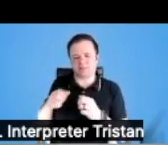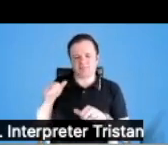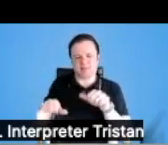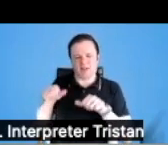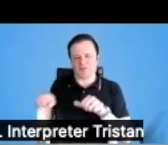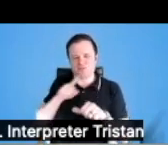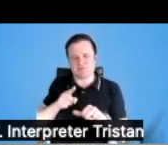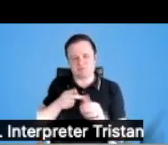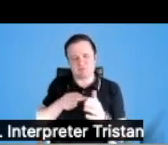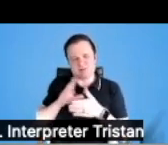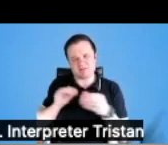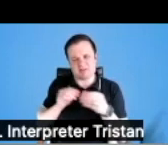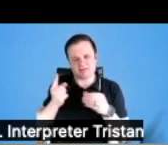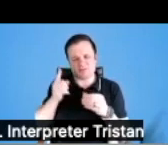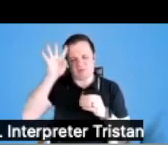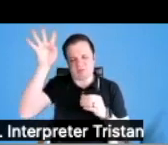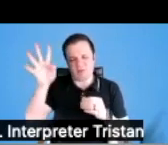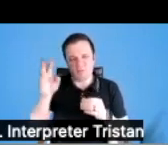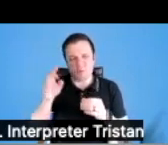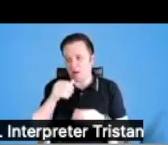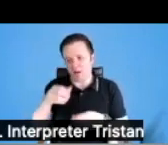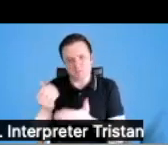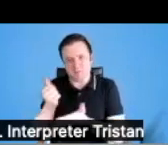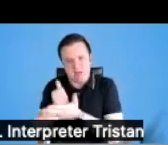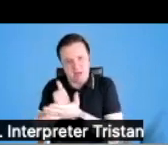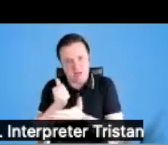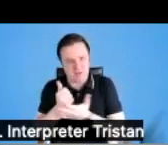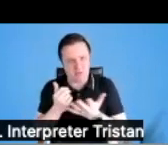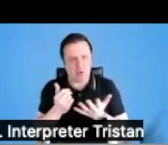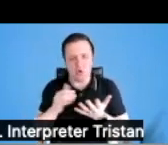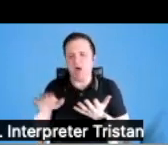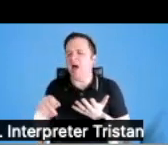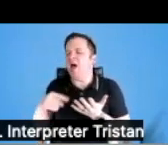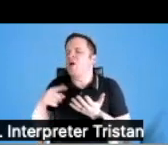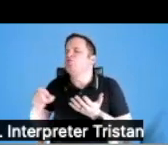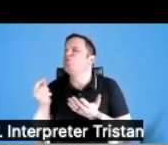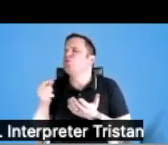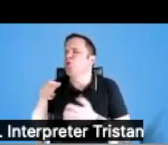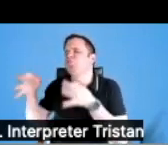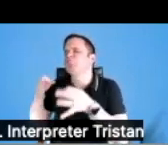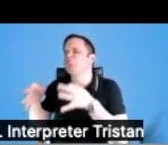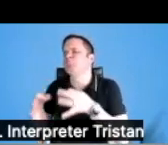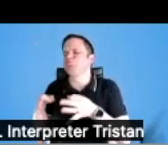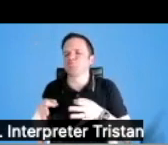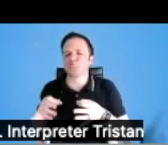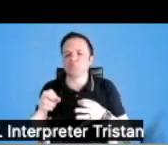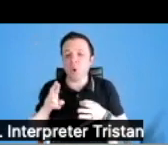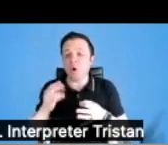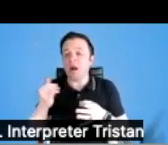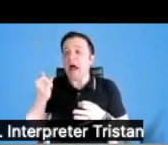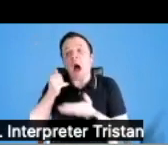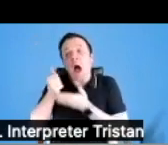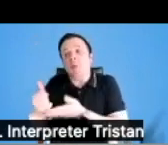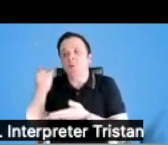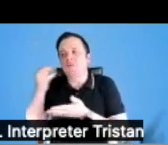them, refusing to provide help, telling the survivor what to do, or conditioning assistance on their leaving the